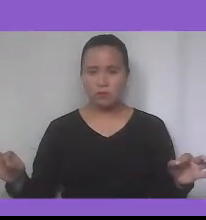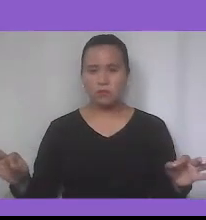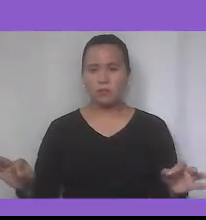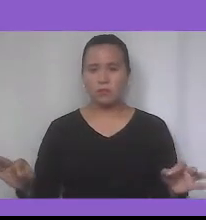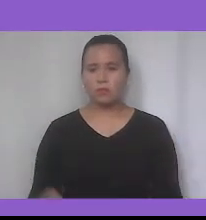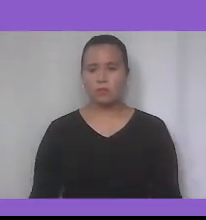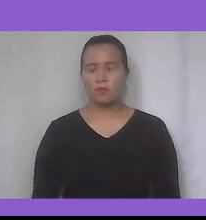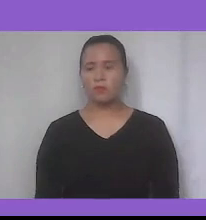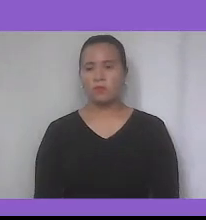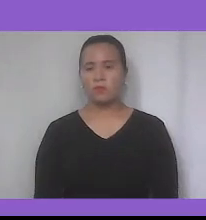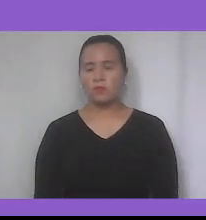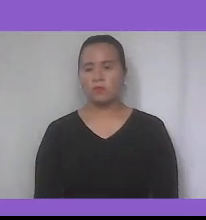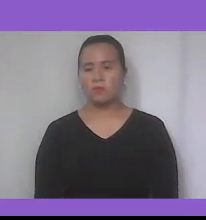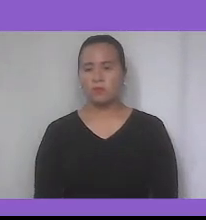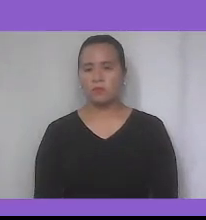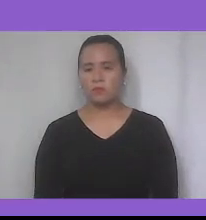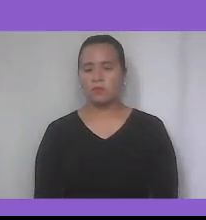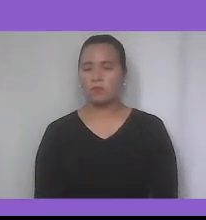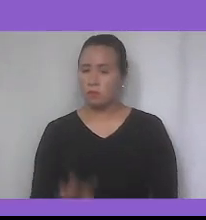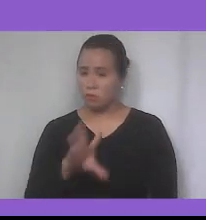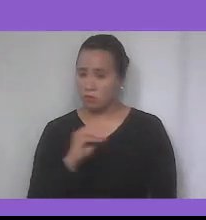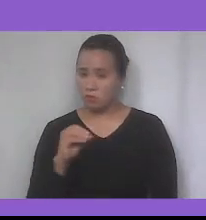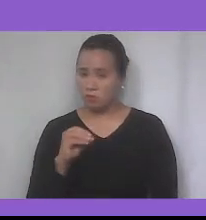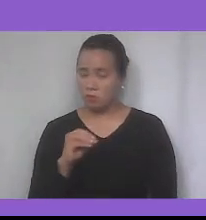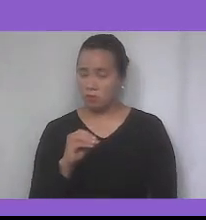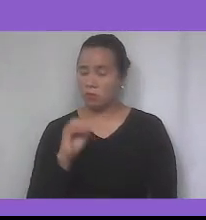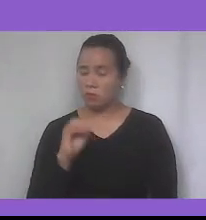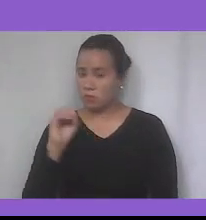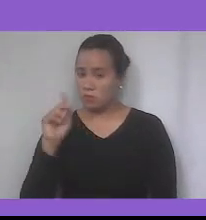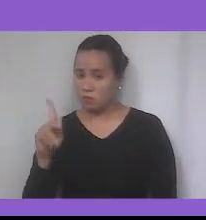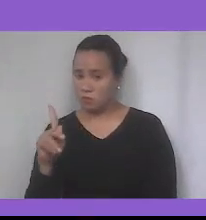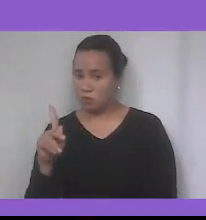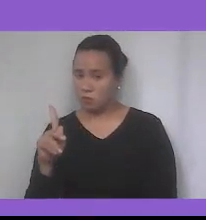one. This is for grammar. So you just select them.